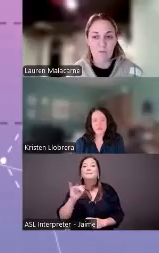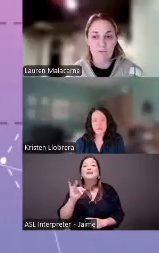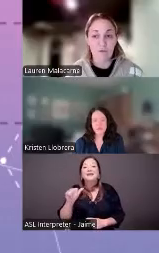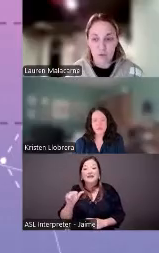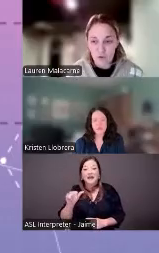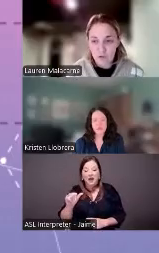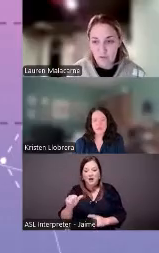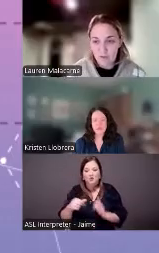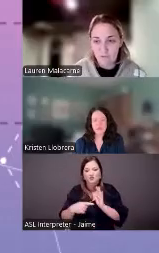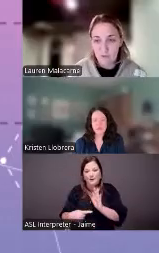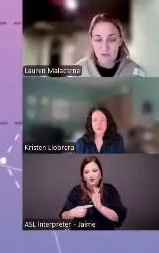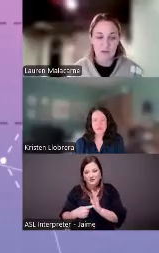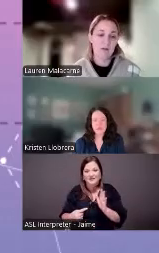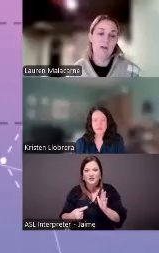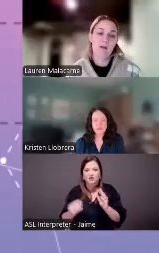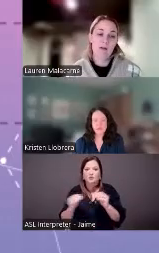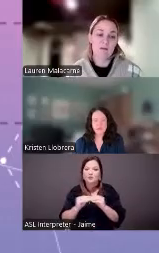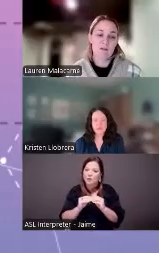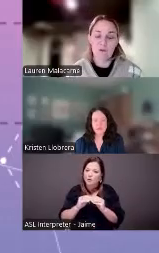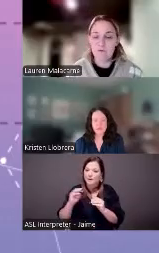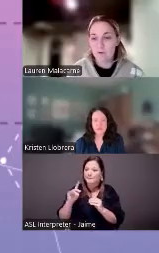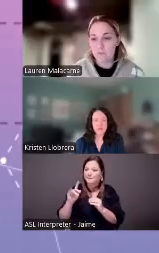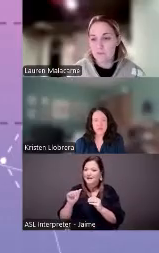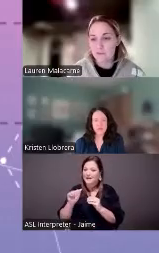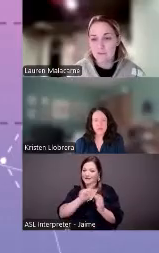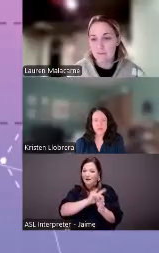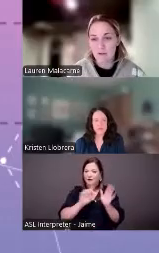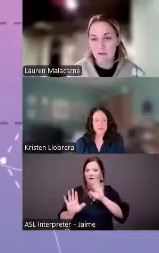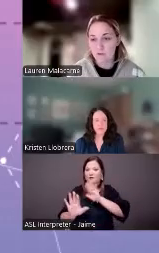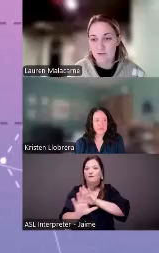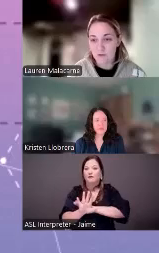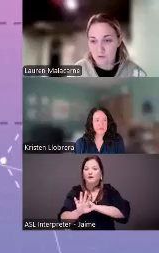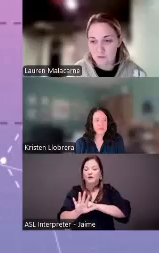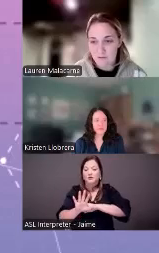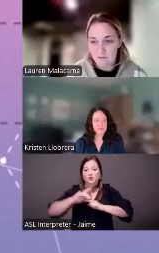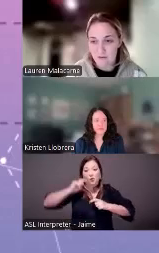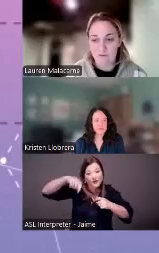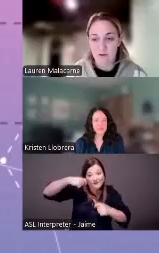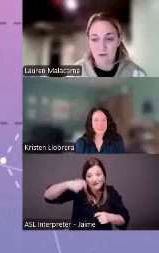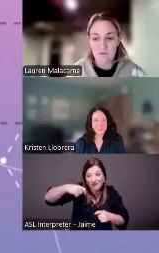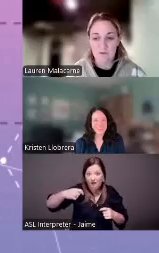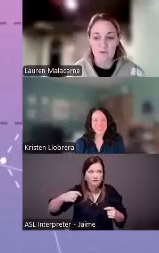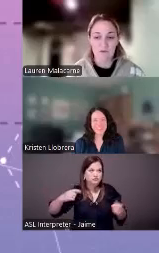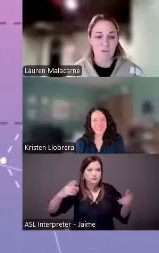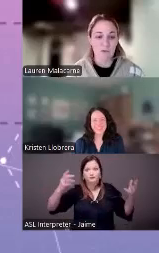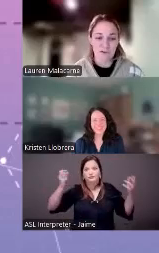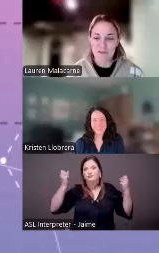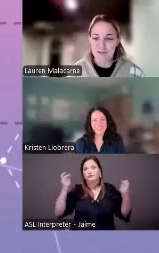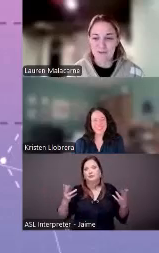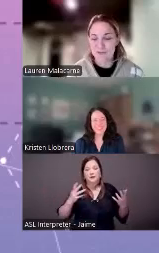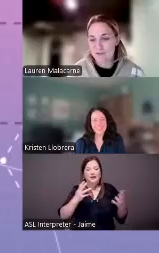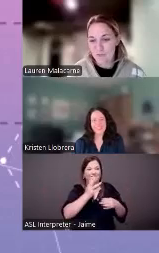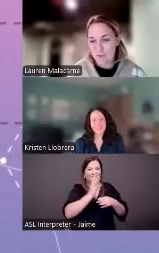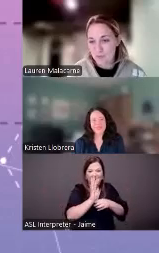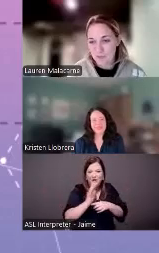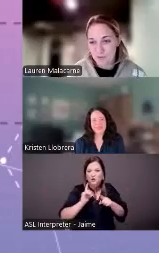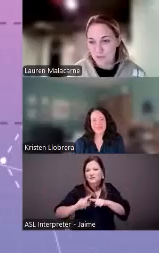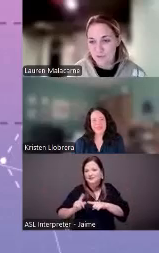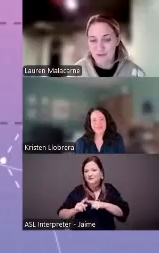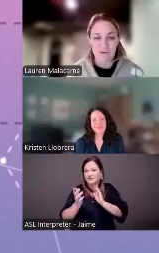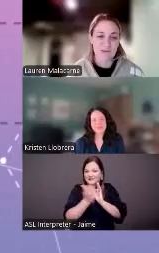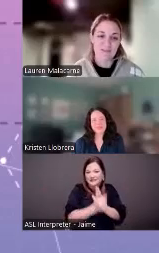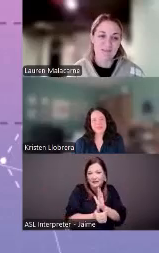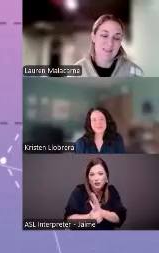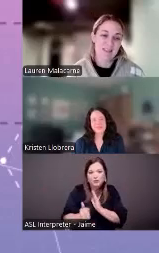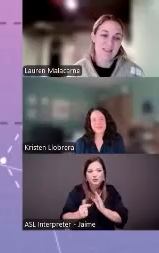forward version of that information. And so we filmed, my goodness, hundreds of videos of different wheelchair skills and different people doing